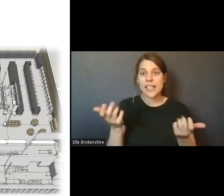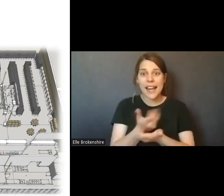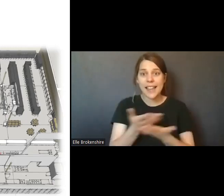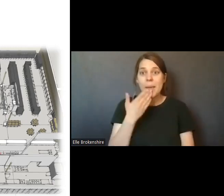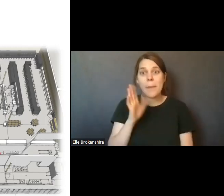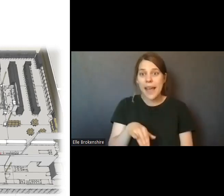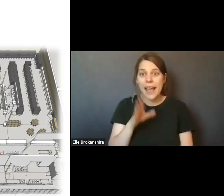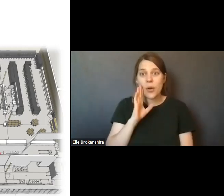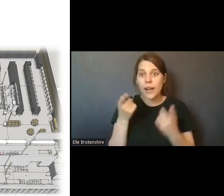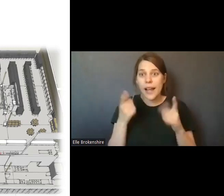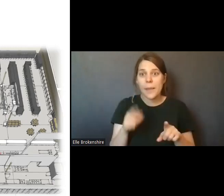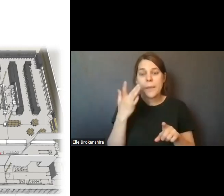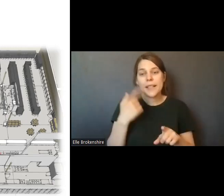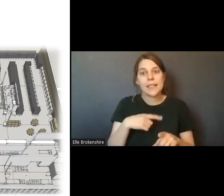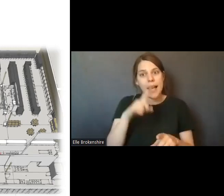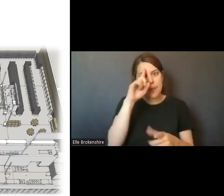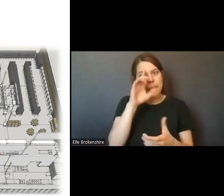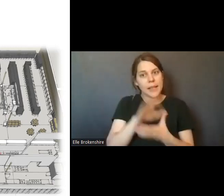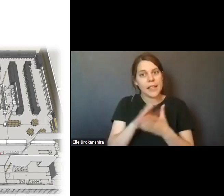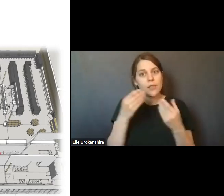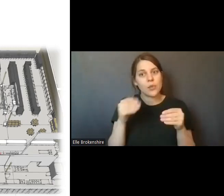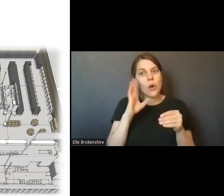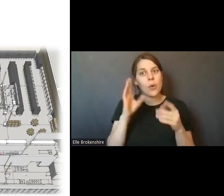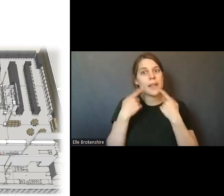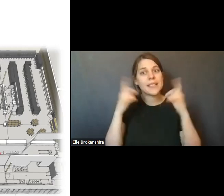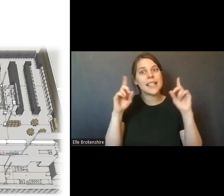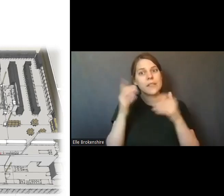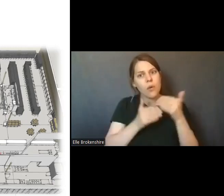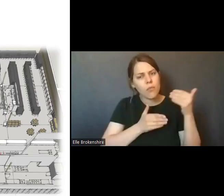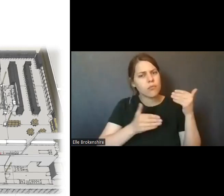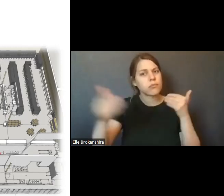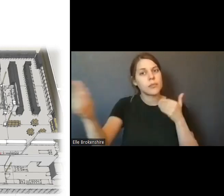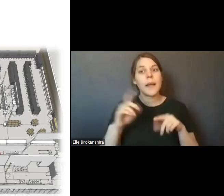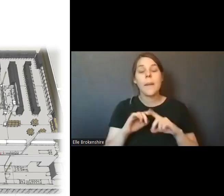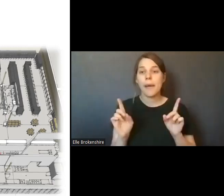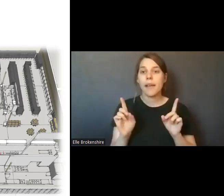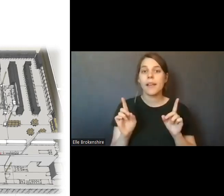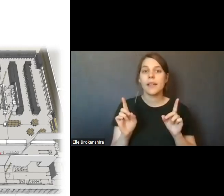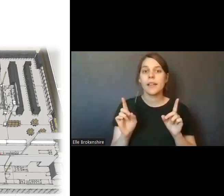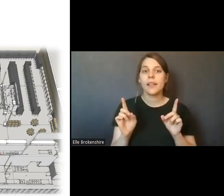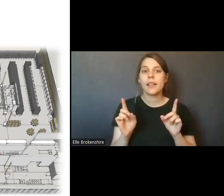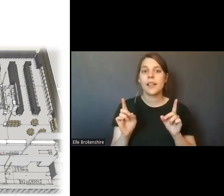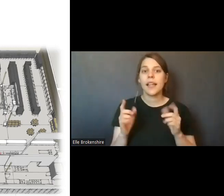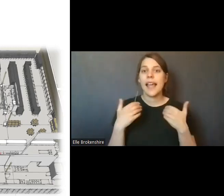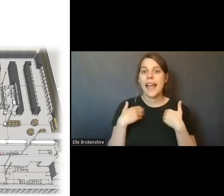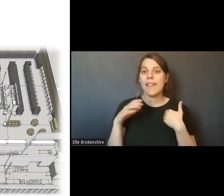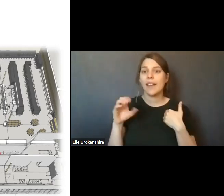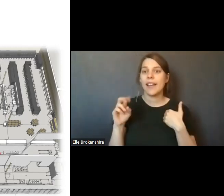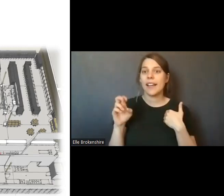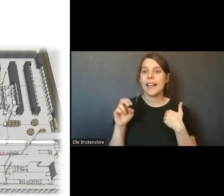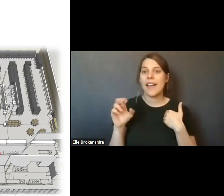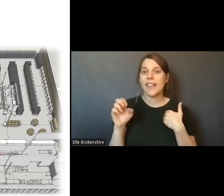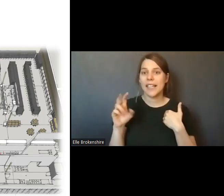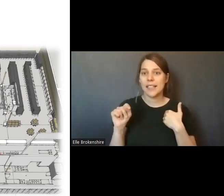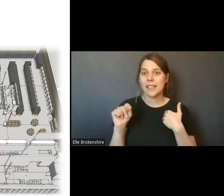I believe this store will be extremely successful for decades to come. But there are covenants in place that if and when,